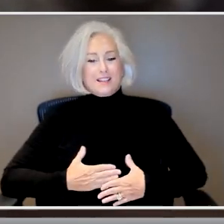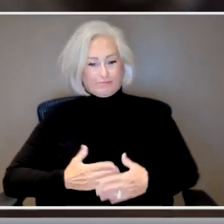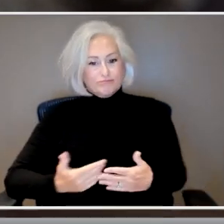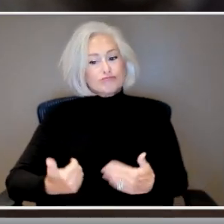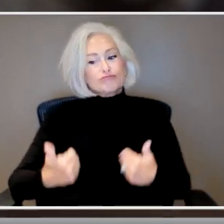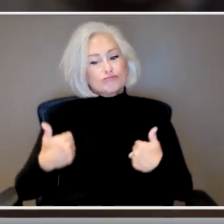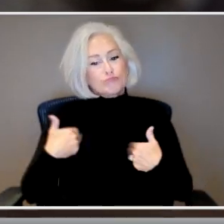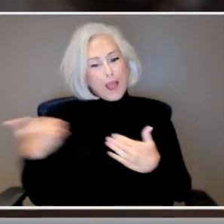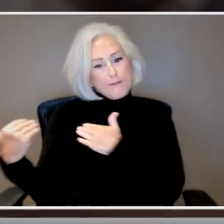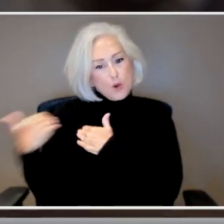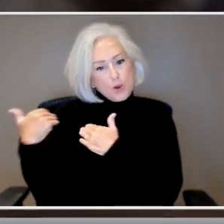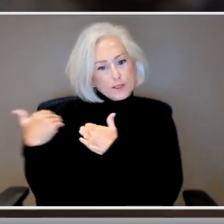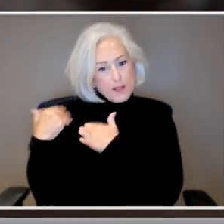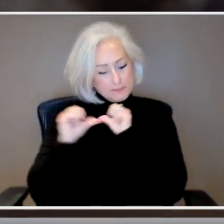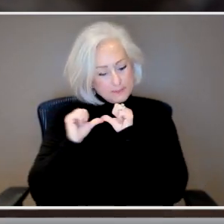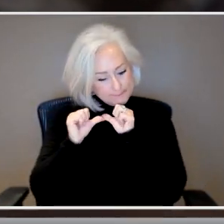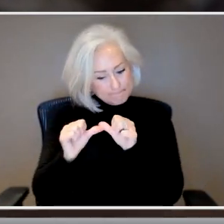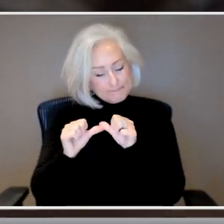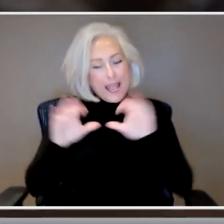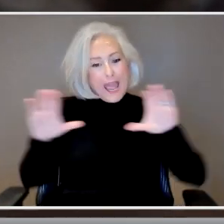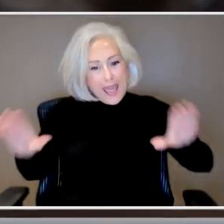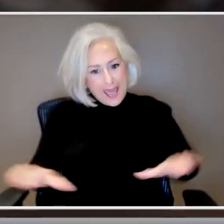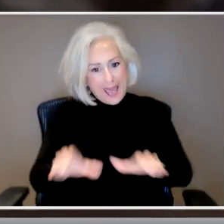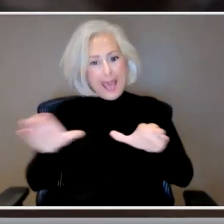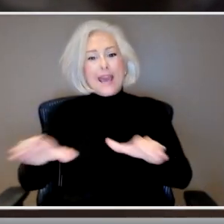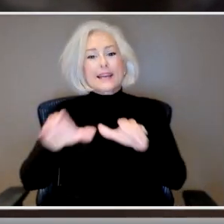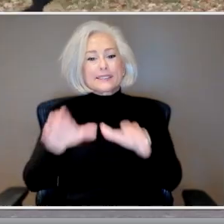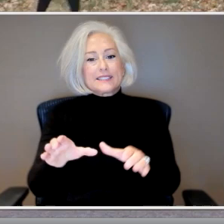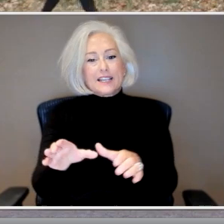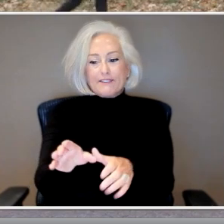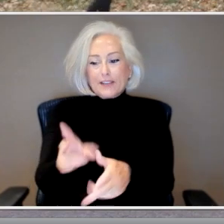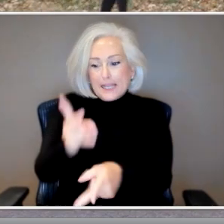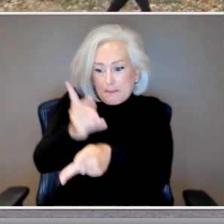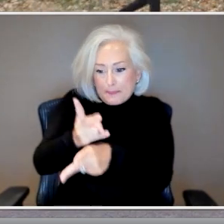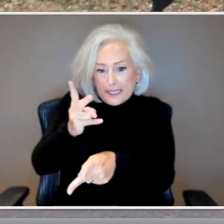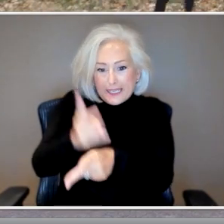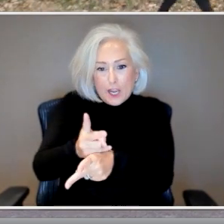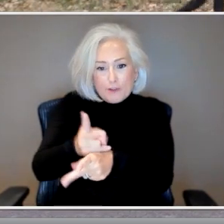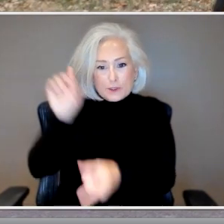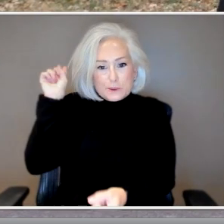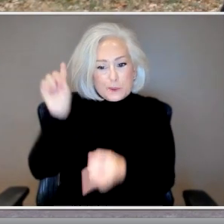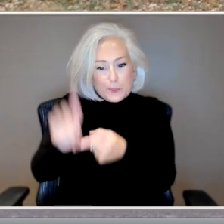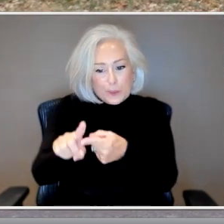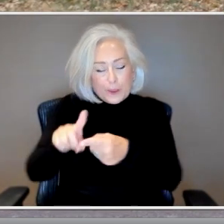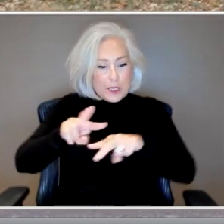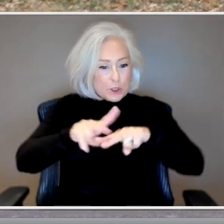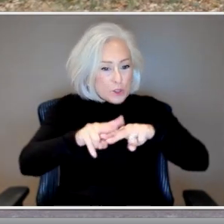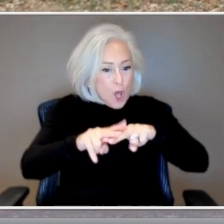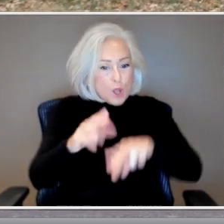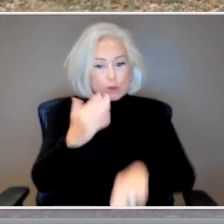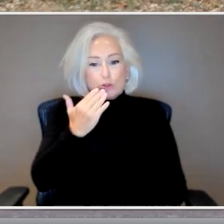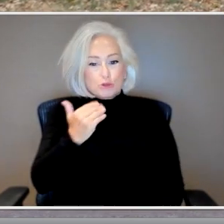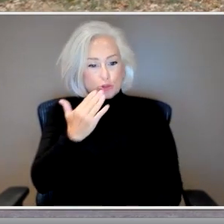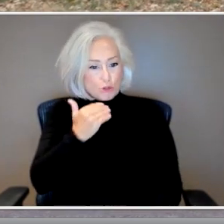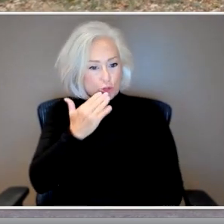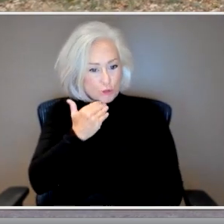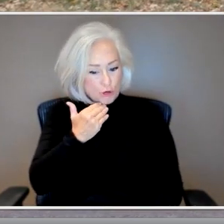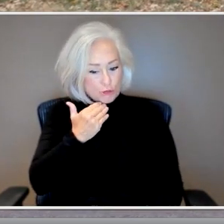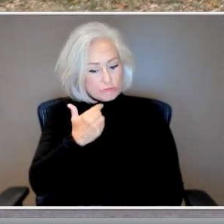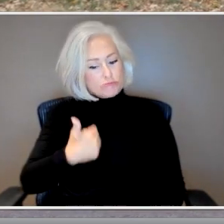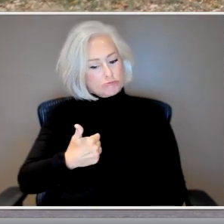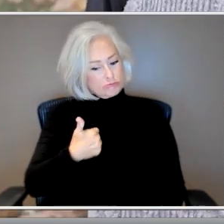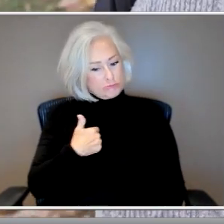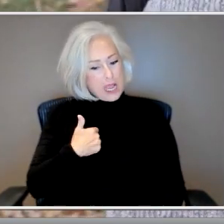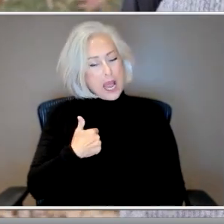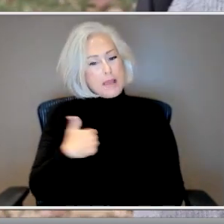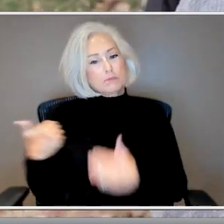active and to watch the salt and the sugar. I'm more responsible for the way I feel than I've